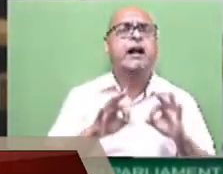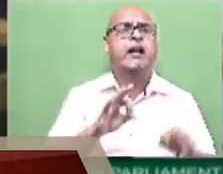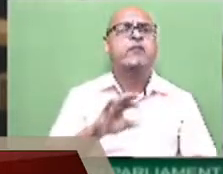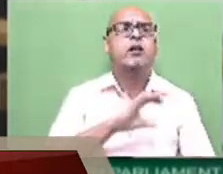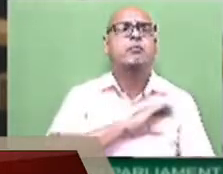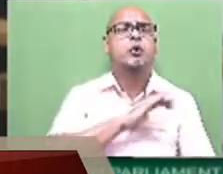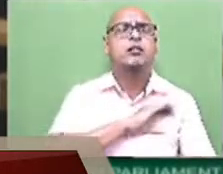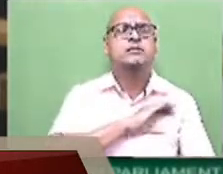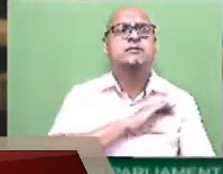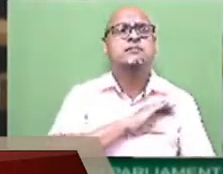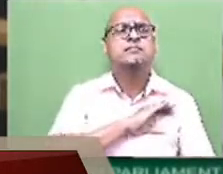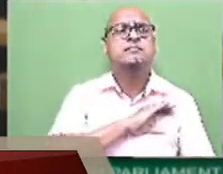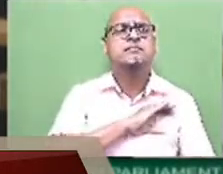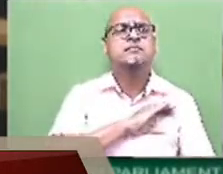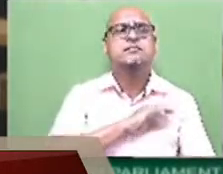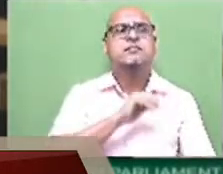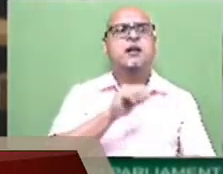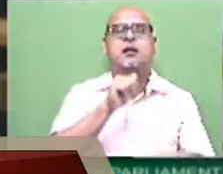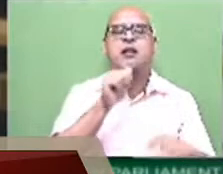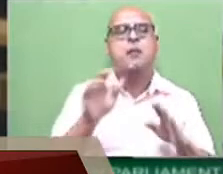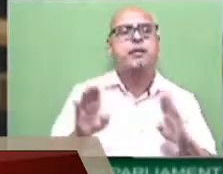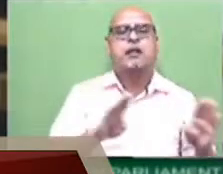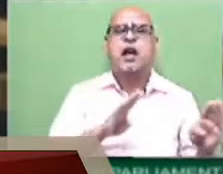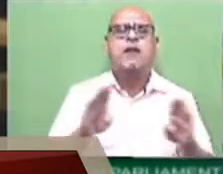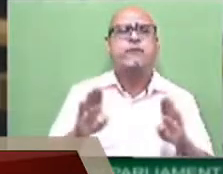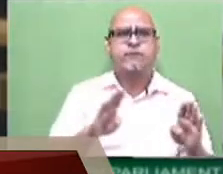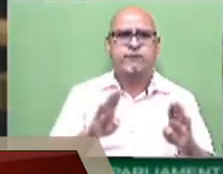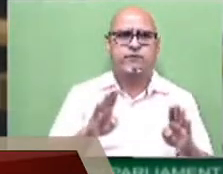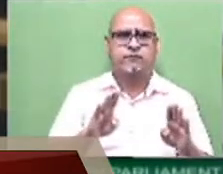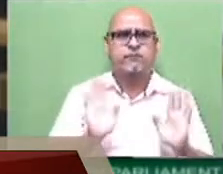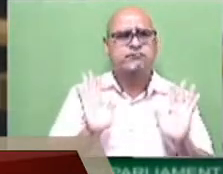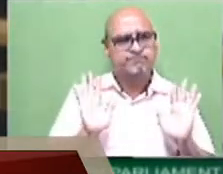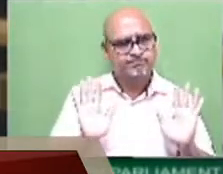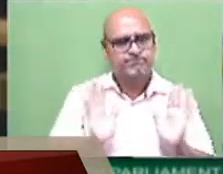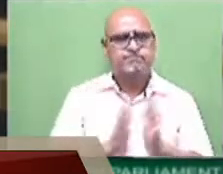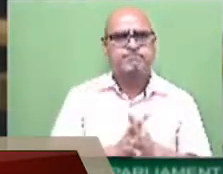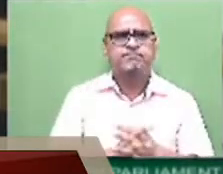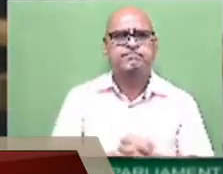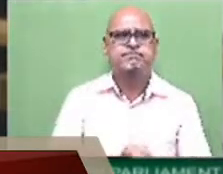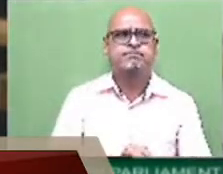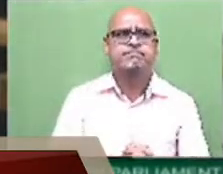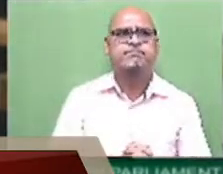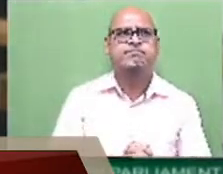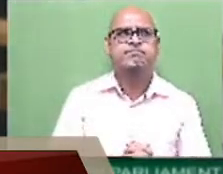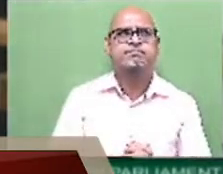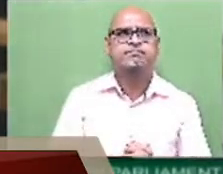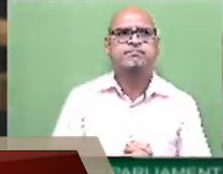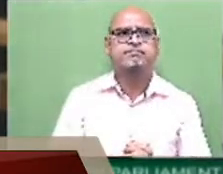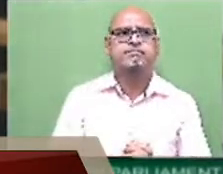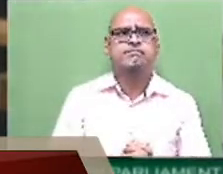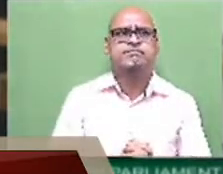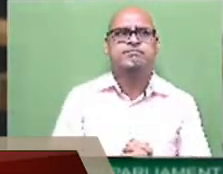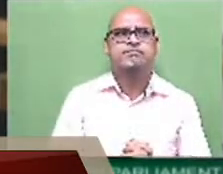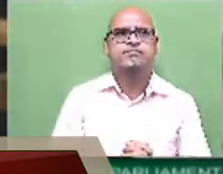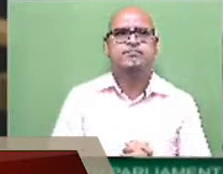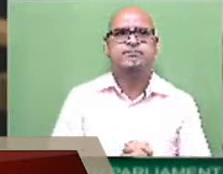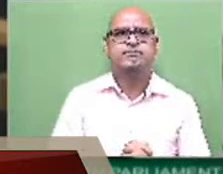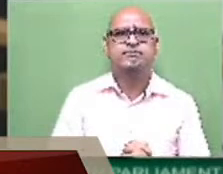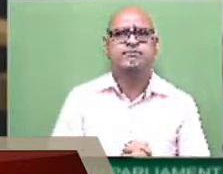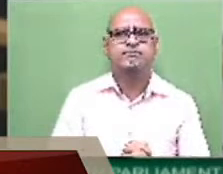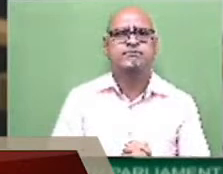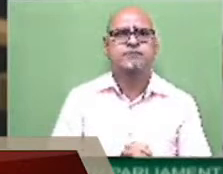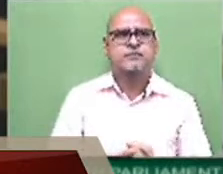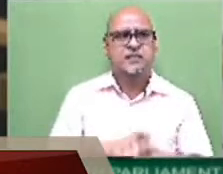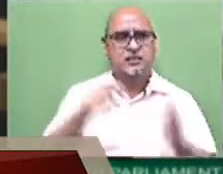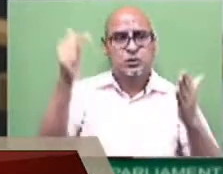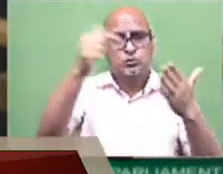misbehavior involved in terms of the enforcement of these regulations. Now, Madam President, all of these issues, suffices to say, is